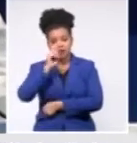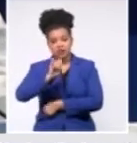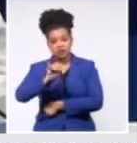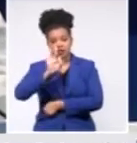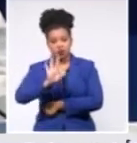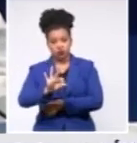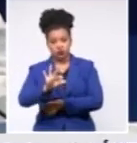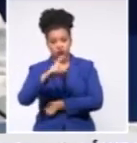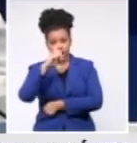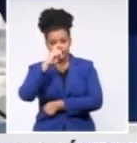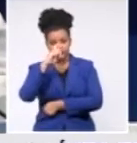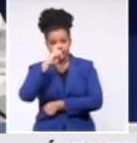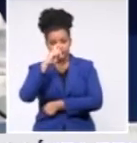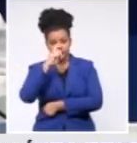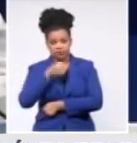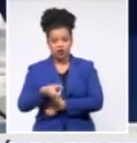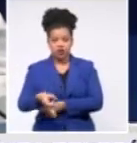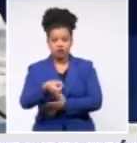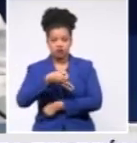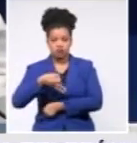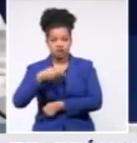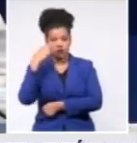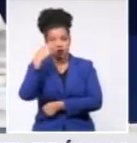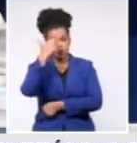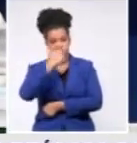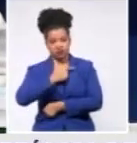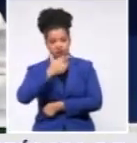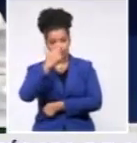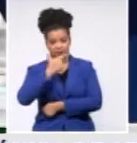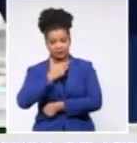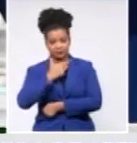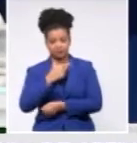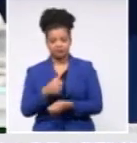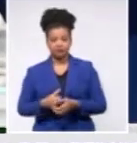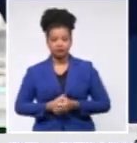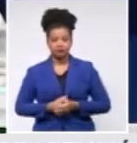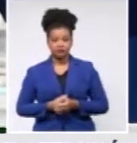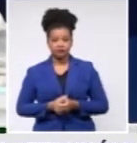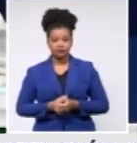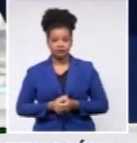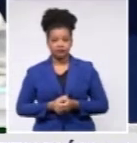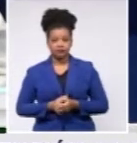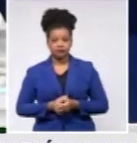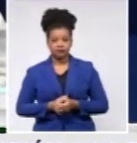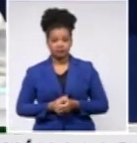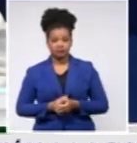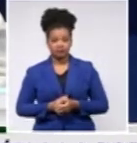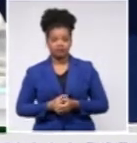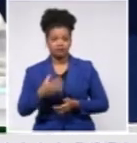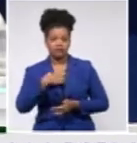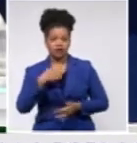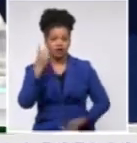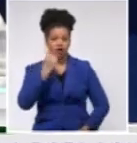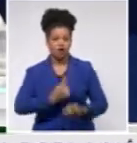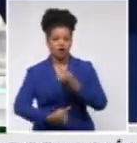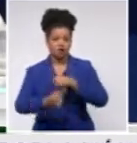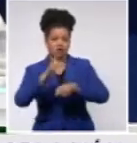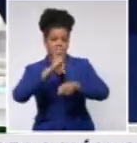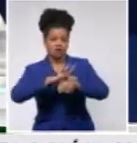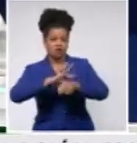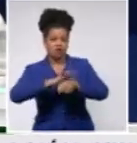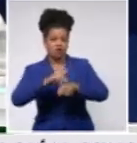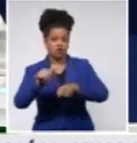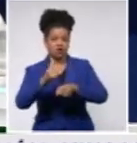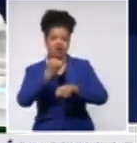first was a 68-year-old man from Ciego de Ávila and the municipality of the same name. He